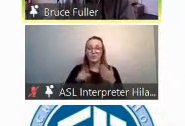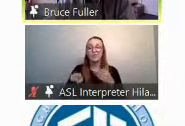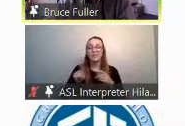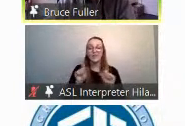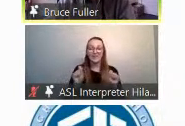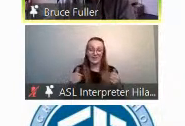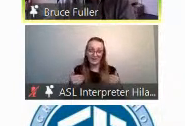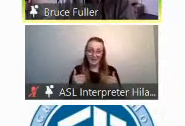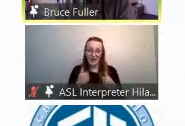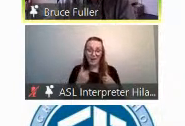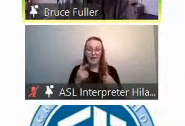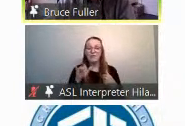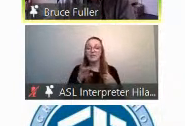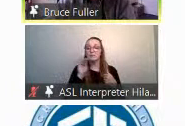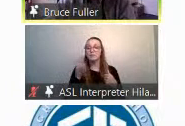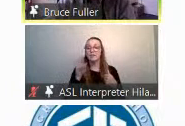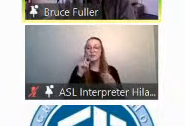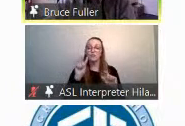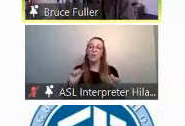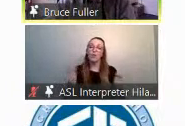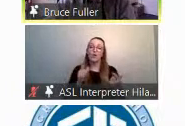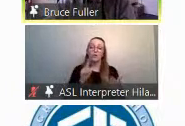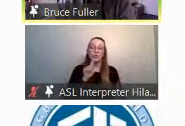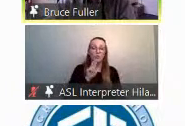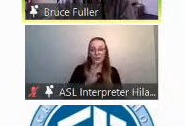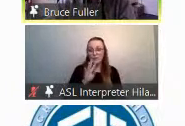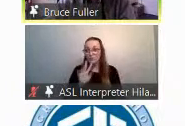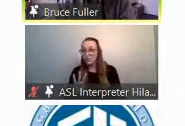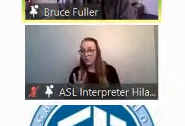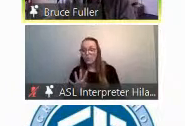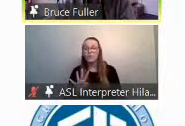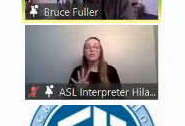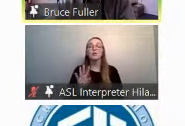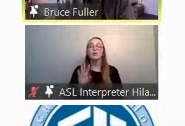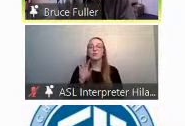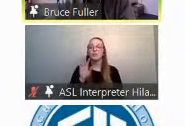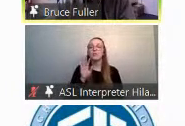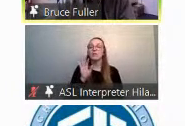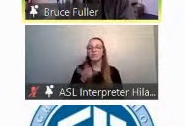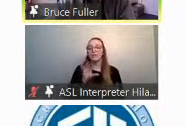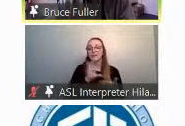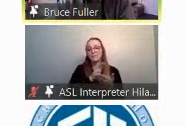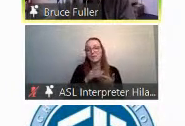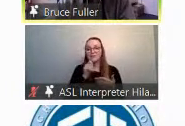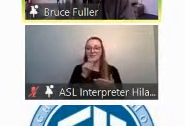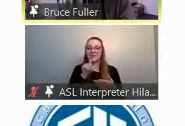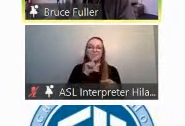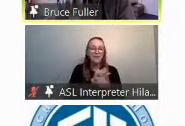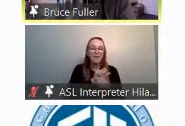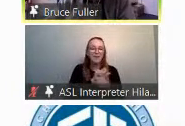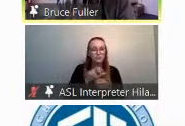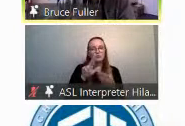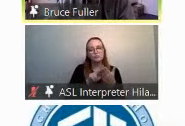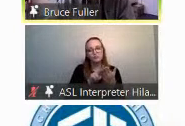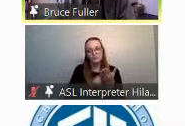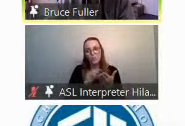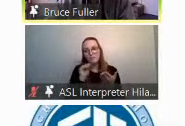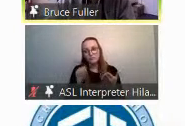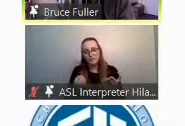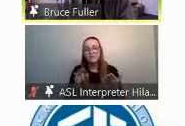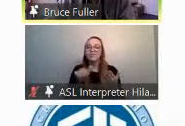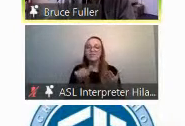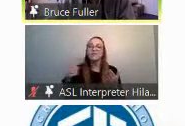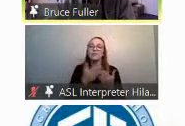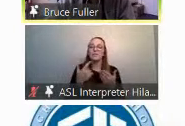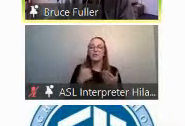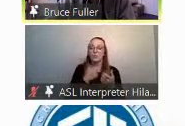a percentage of all 3 and 4-year-olds. But this is capacity, not actual enrollment rates. The other thing we're going to try to do in